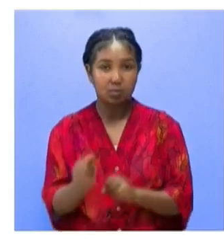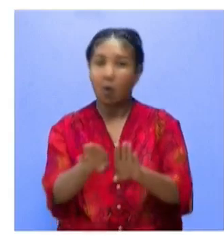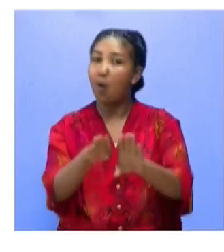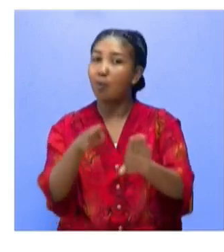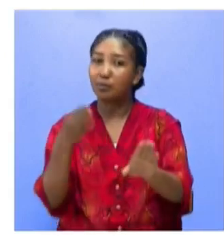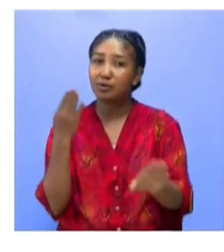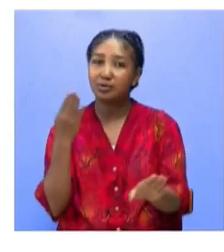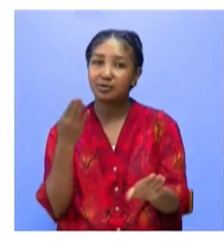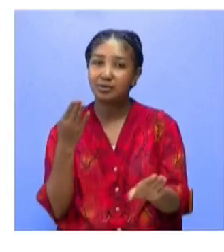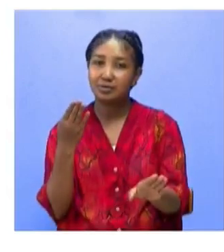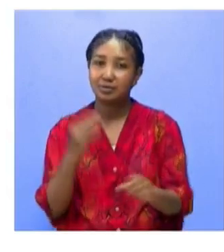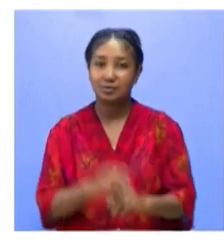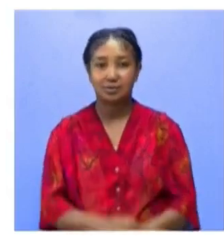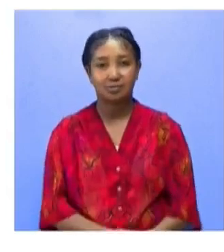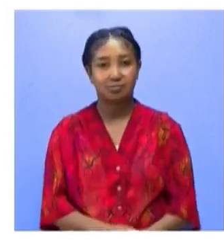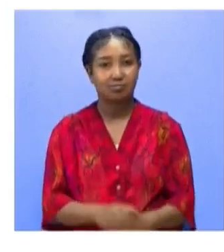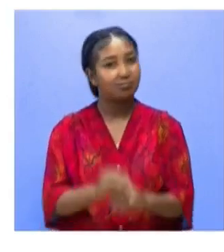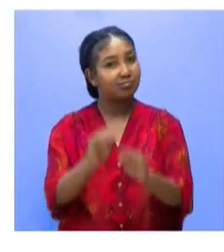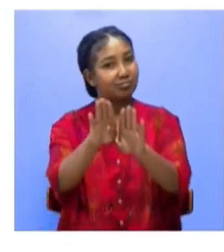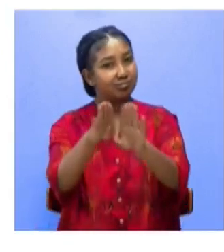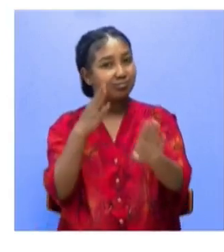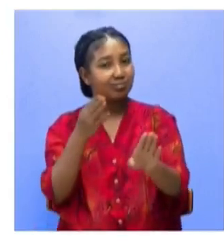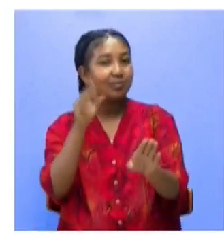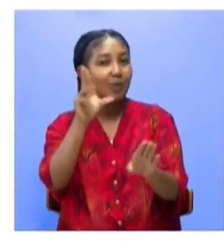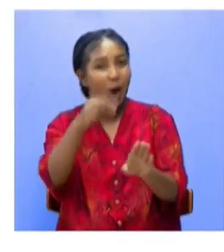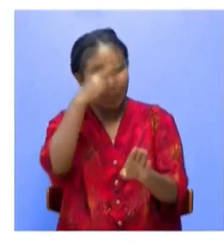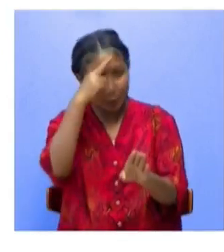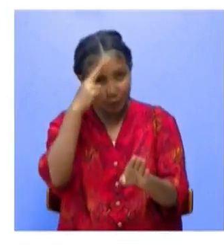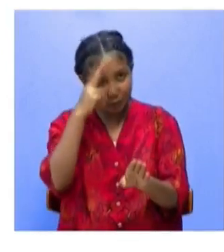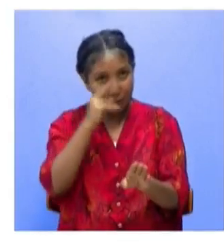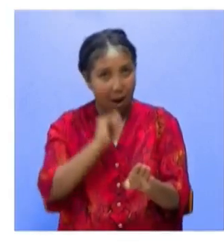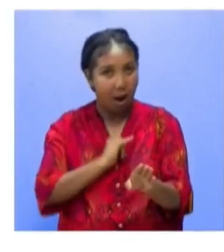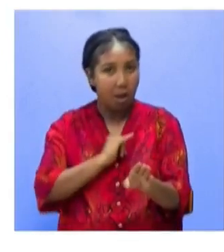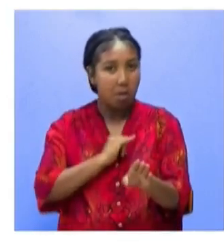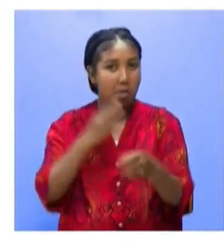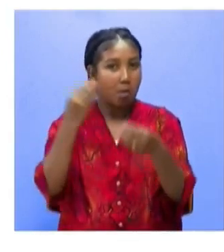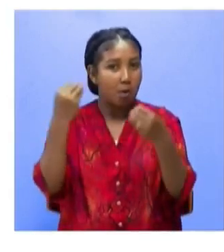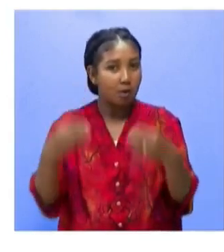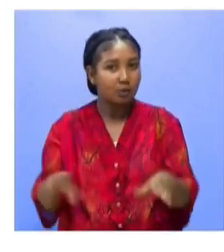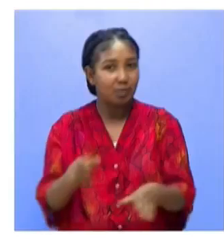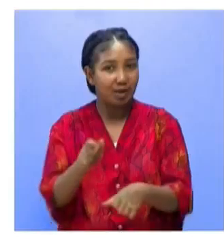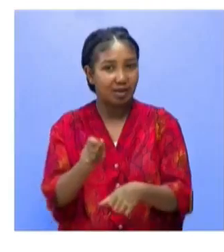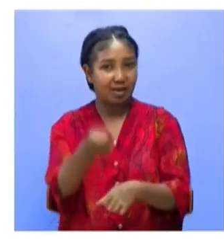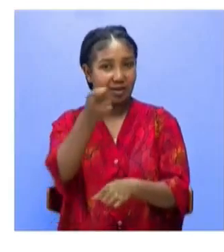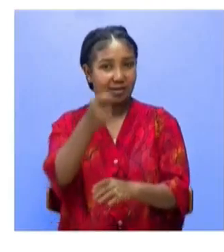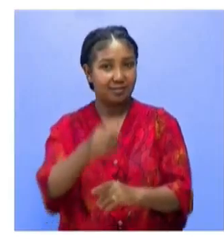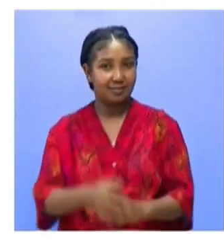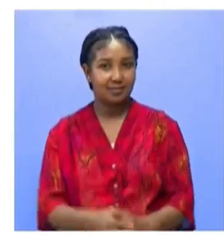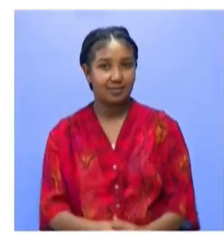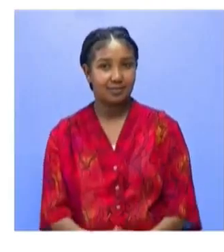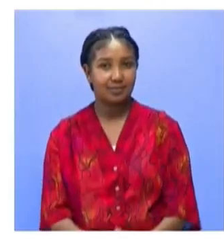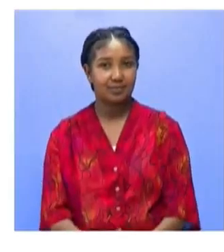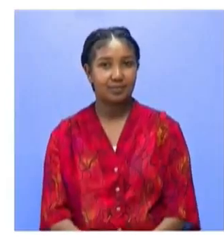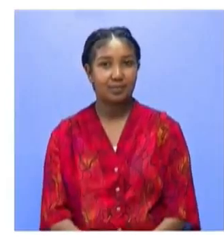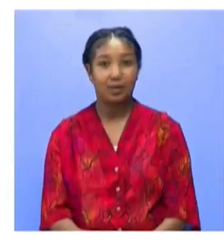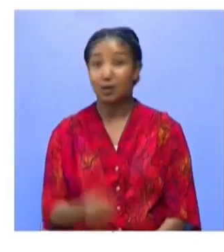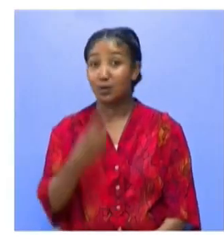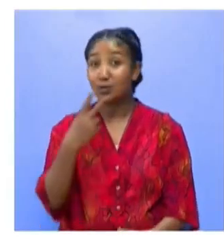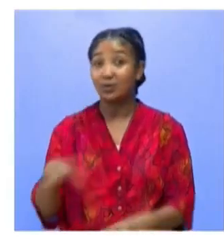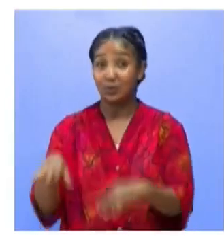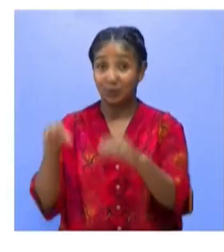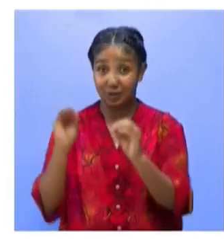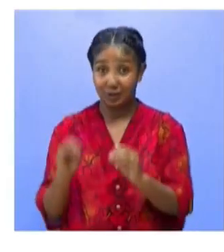open the door. I can't open the door. Look,